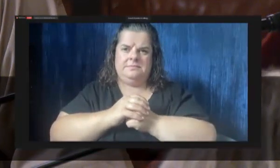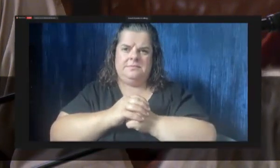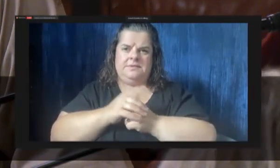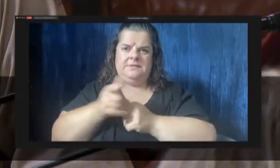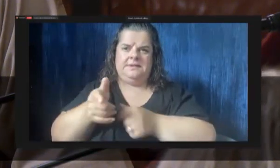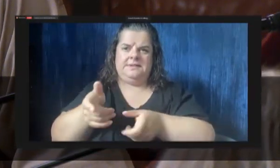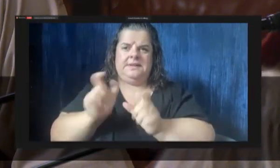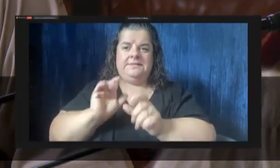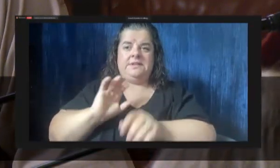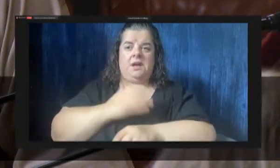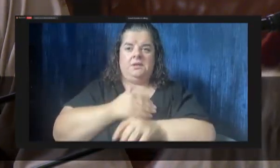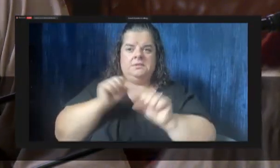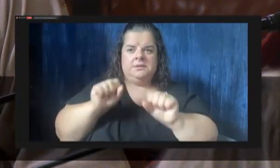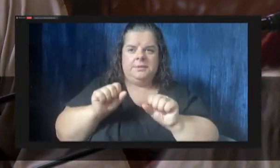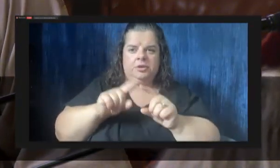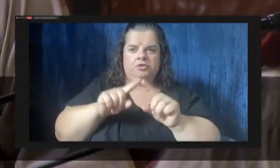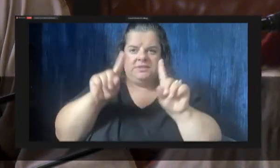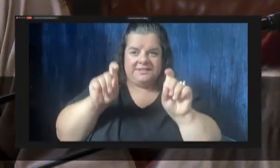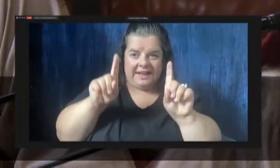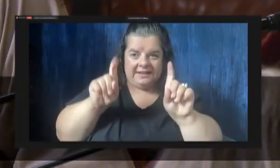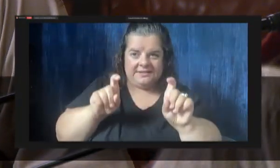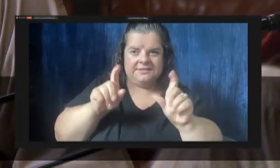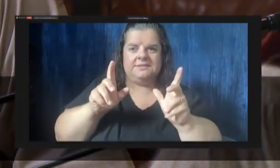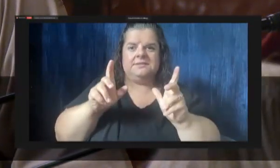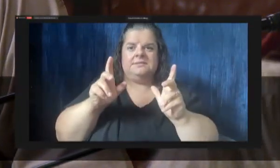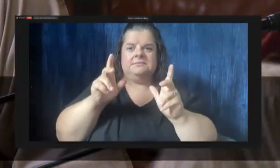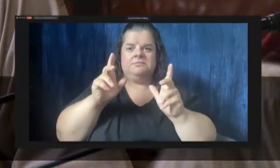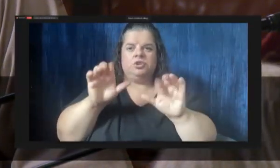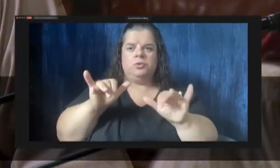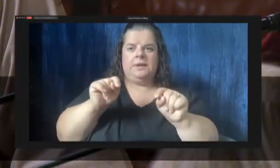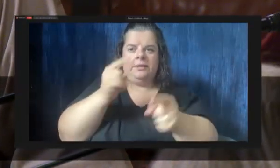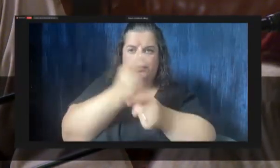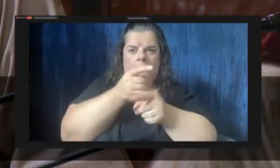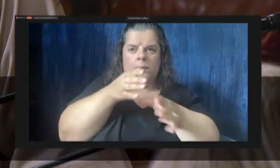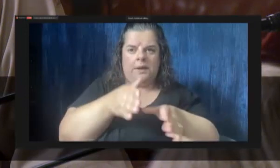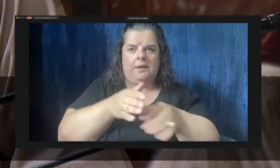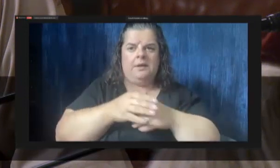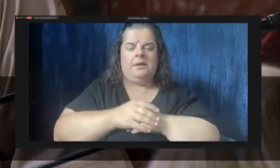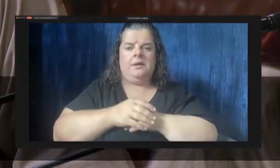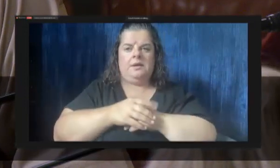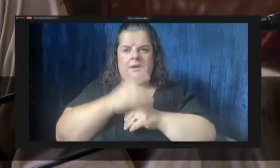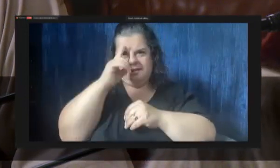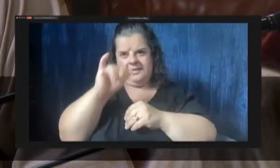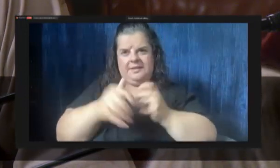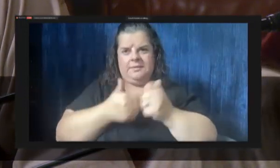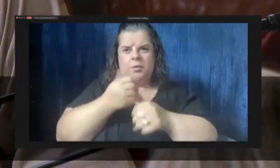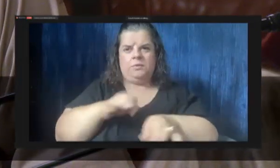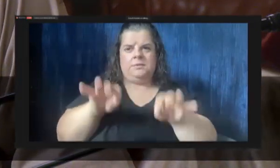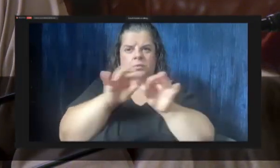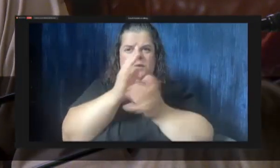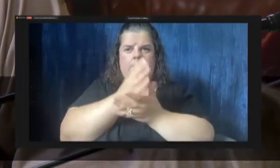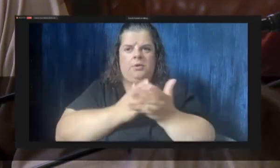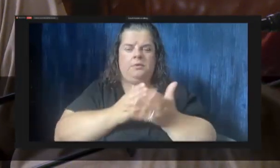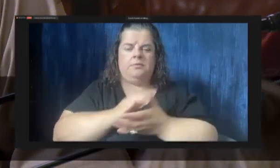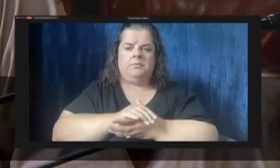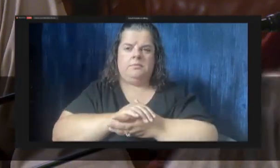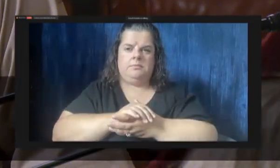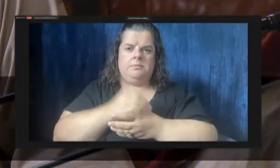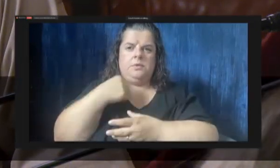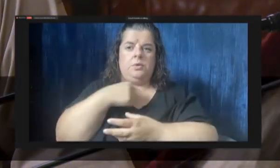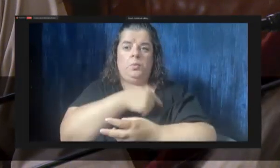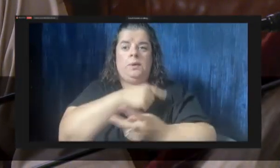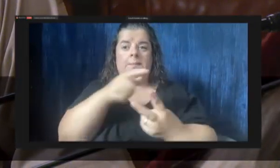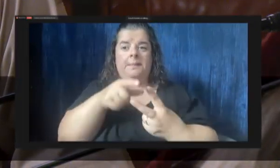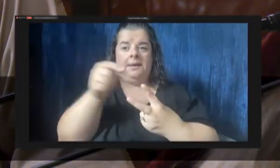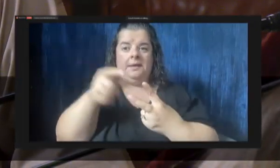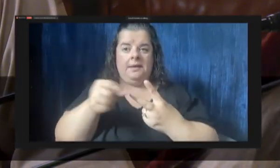ability to test run and do it the right way. I think that's the most important part. We picked